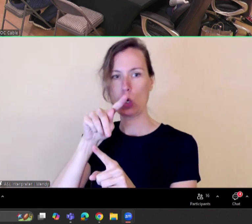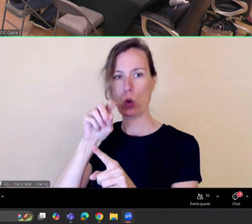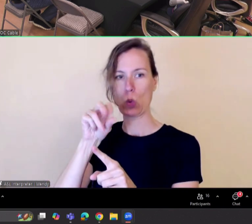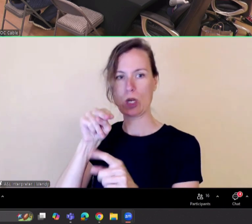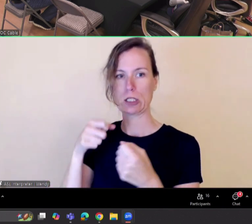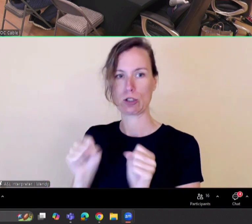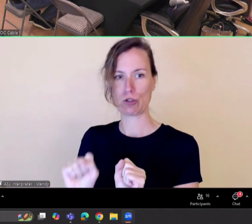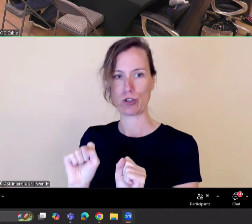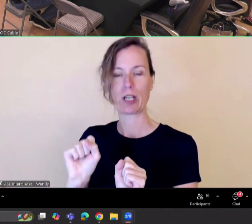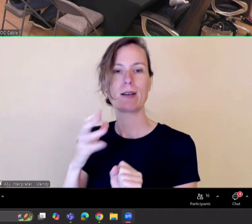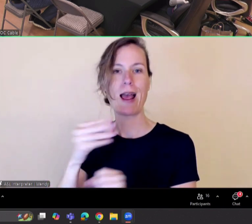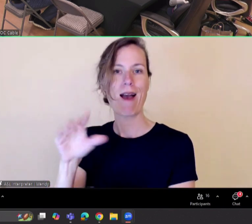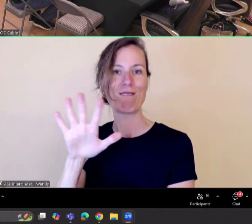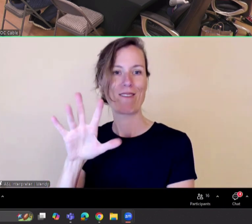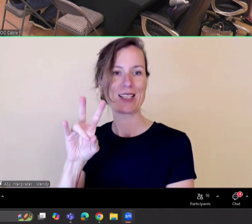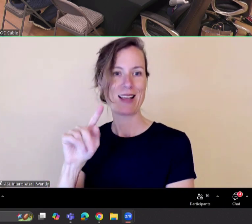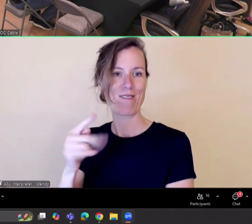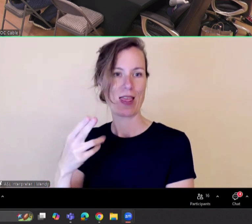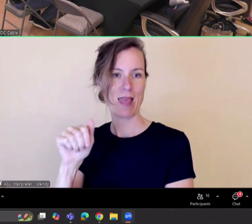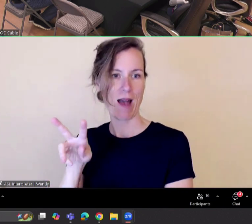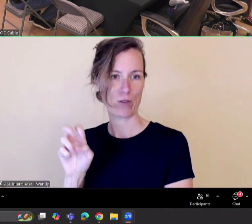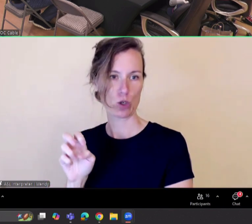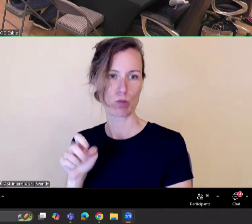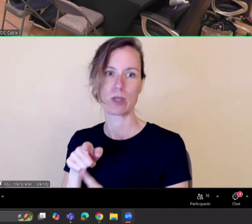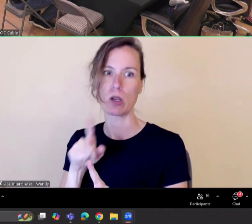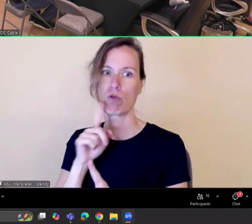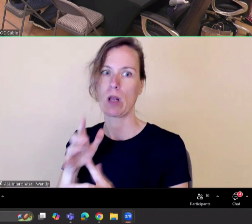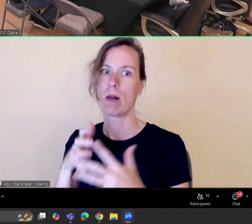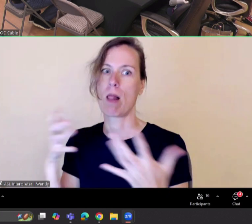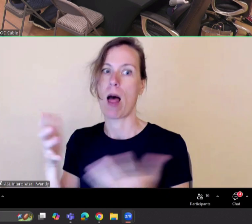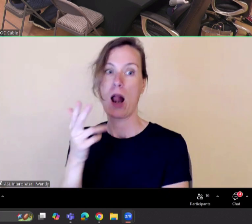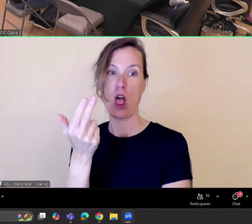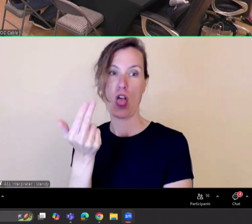was certainly a lot, with 1,300 violations a day.